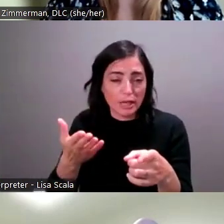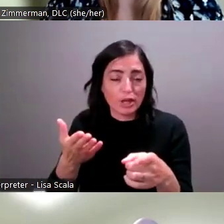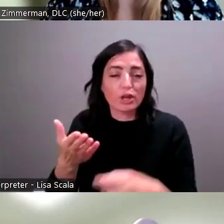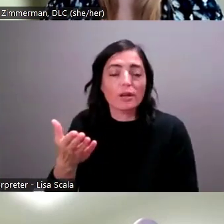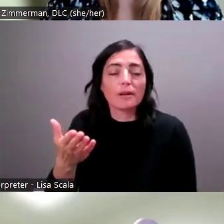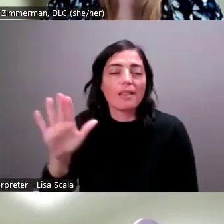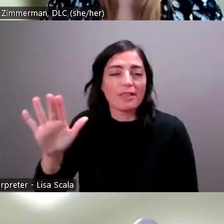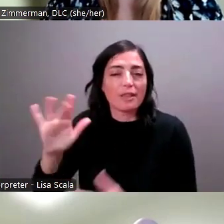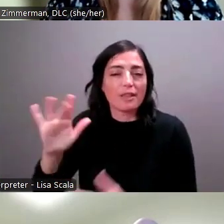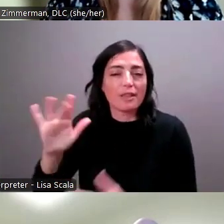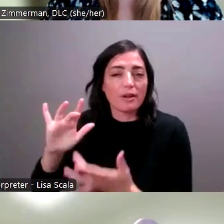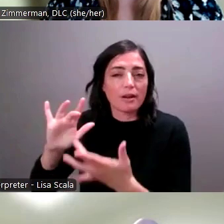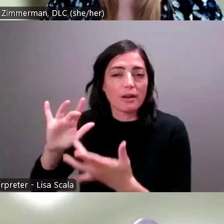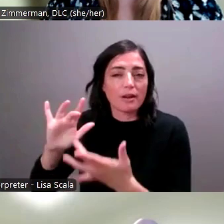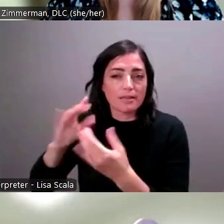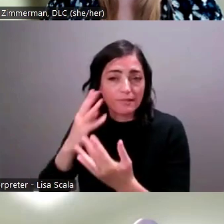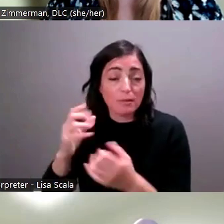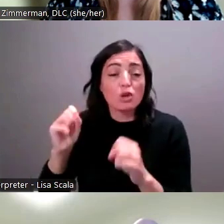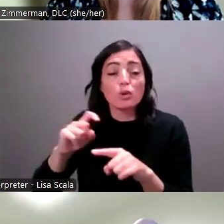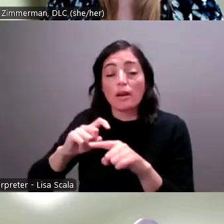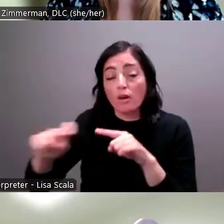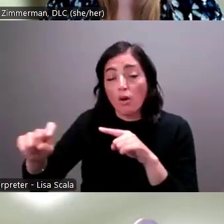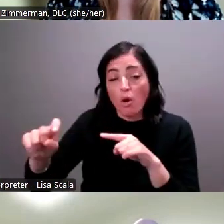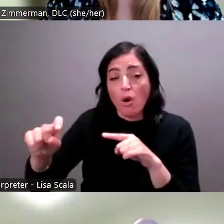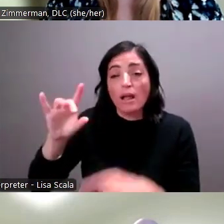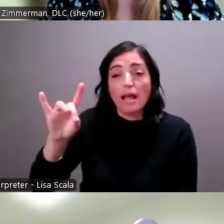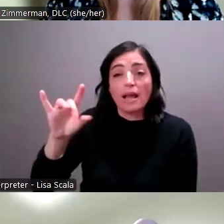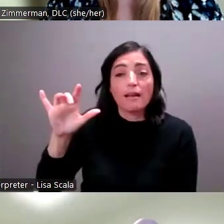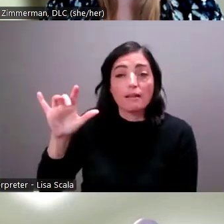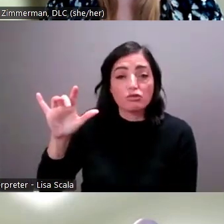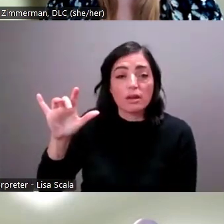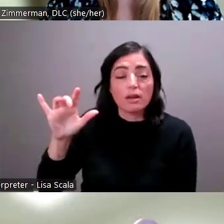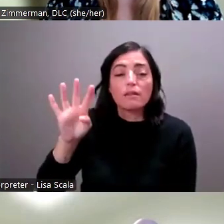contact information. You can call